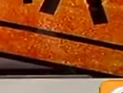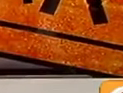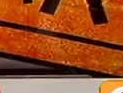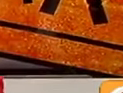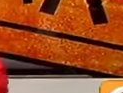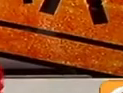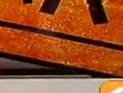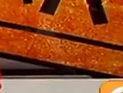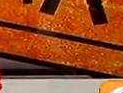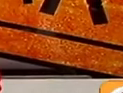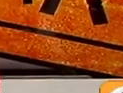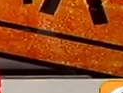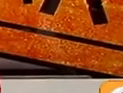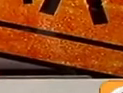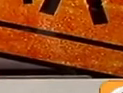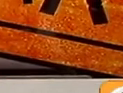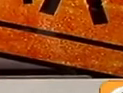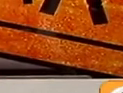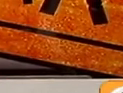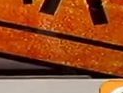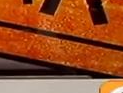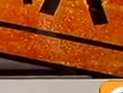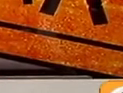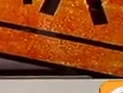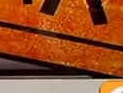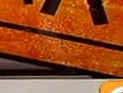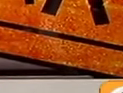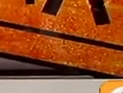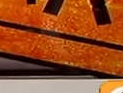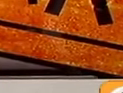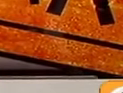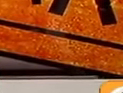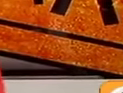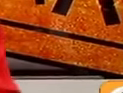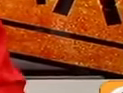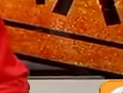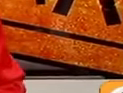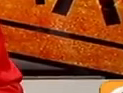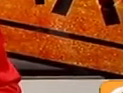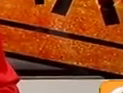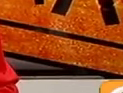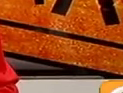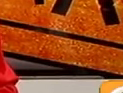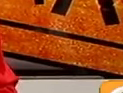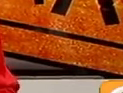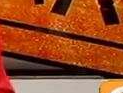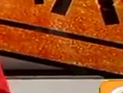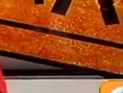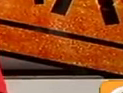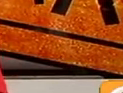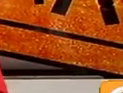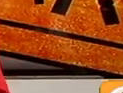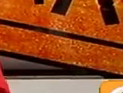an editor's meeting. I learnt about it just as I switched on my phone upon disembarking. For a moment, it felt